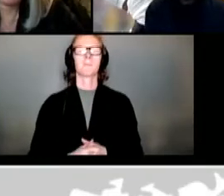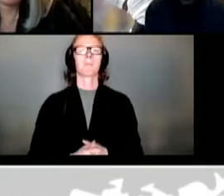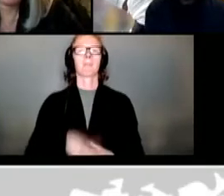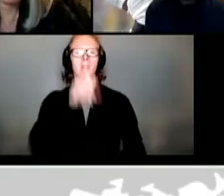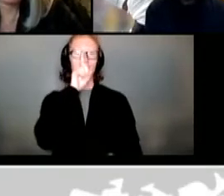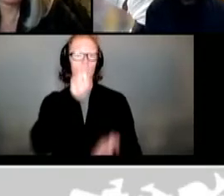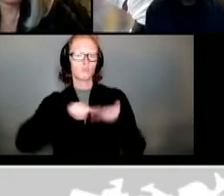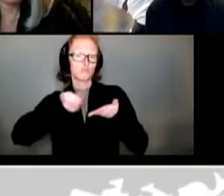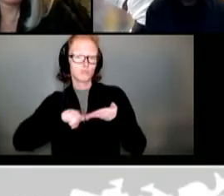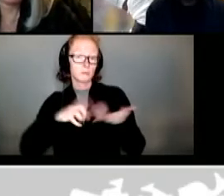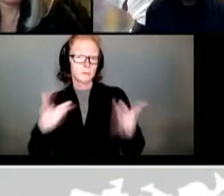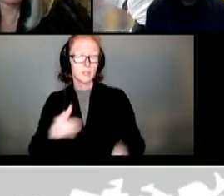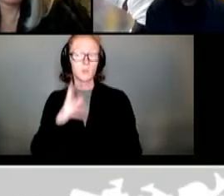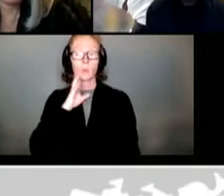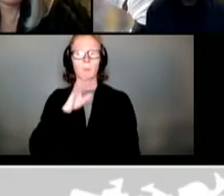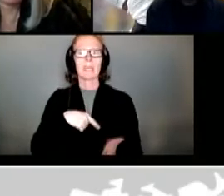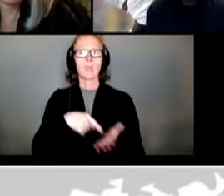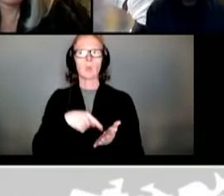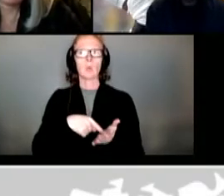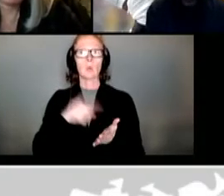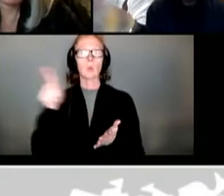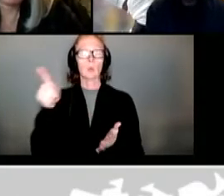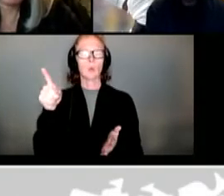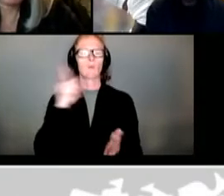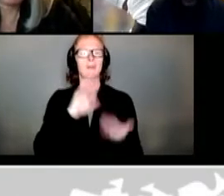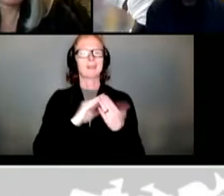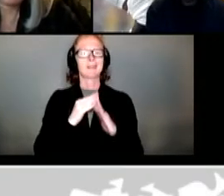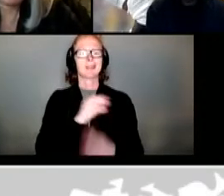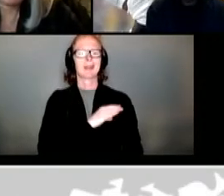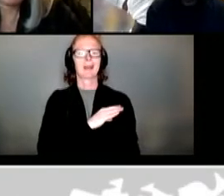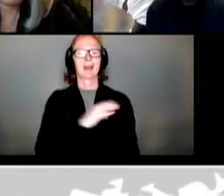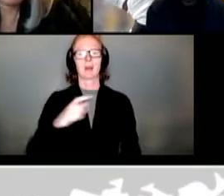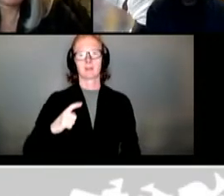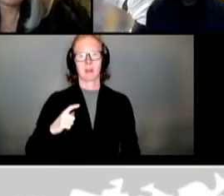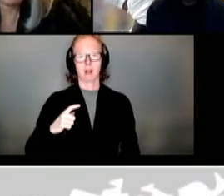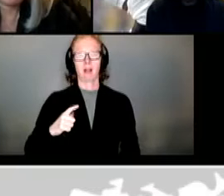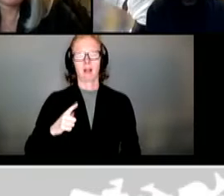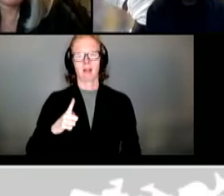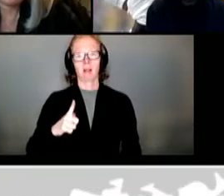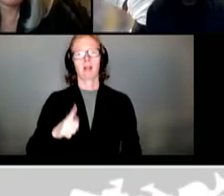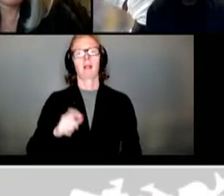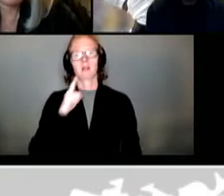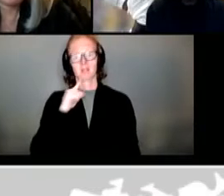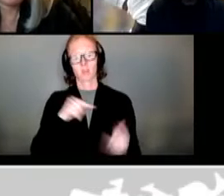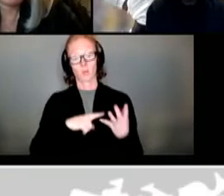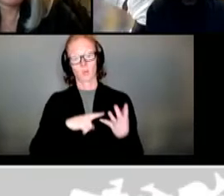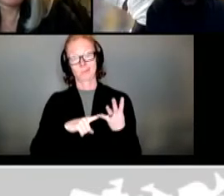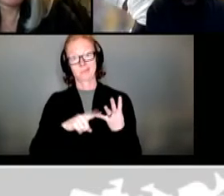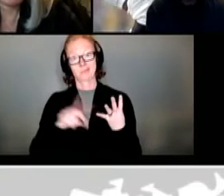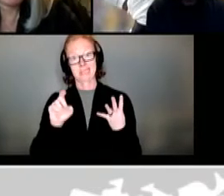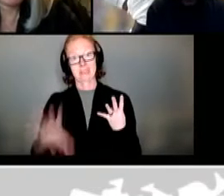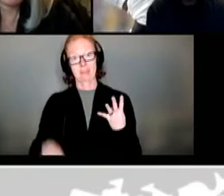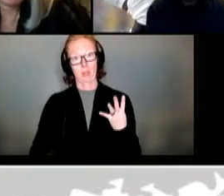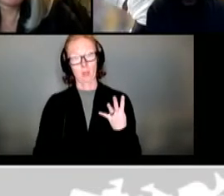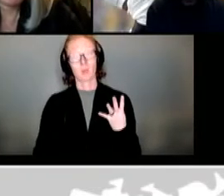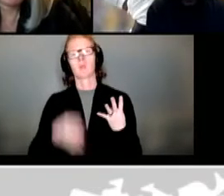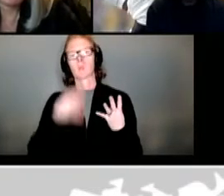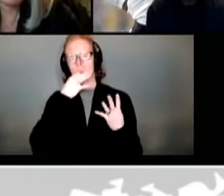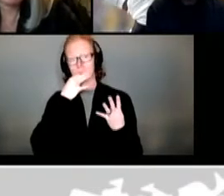to City Council about the public safety support specialists that's due by the end of the year, and we're almost done with